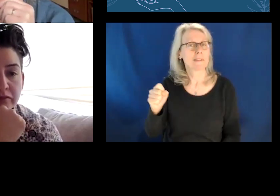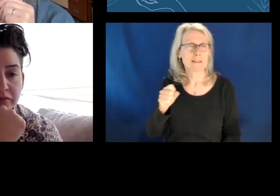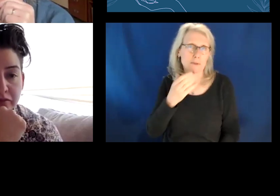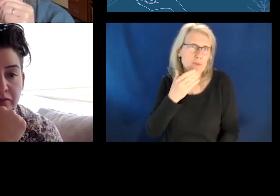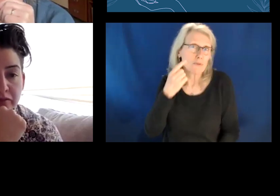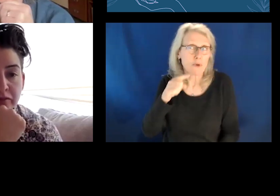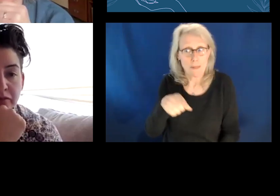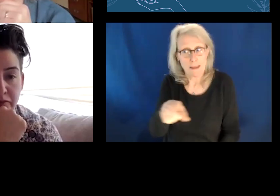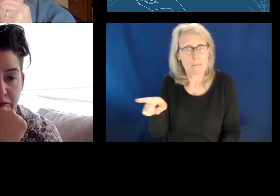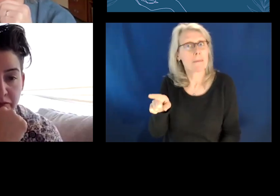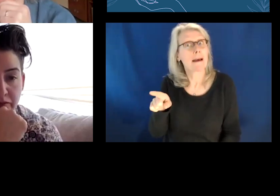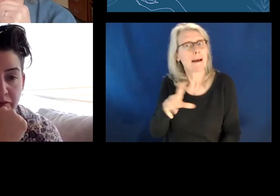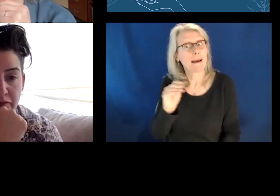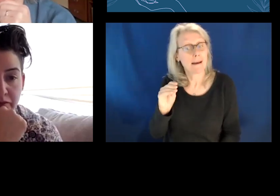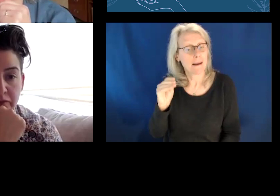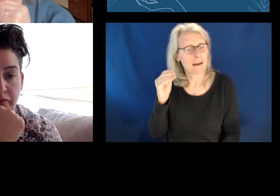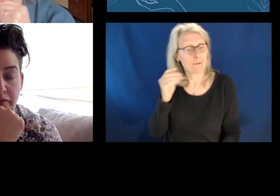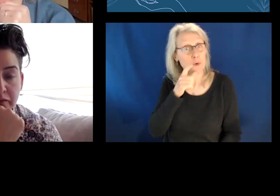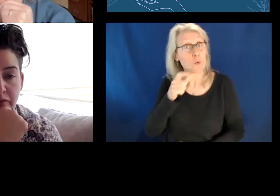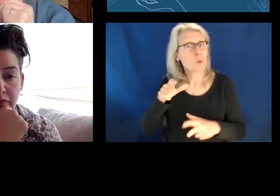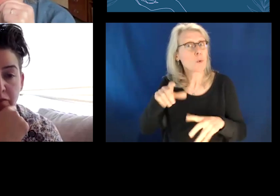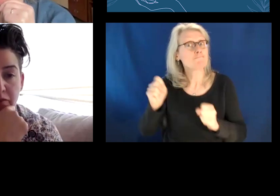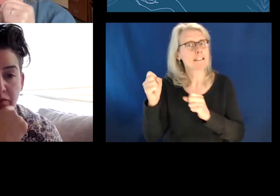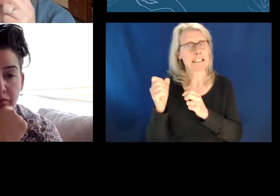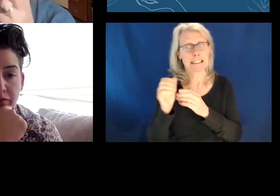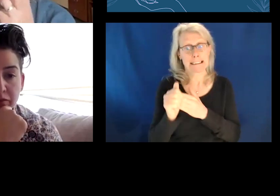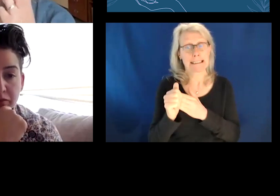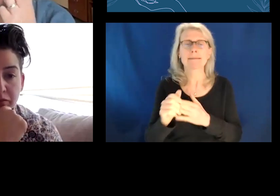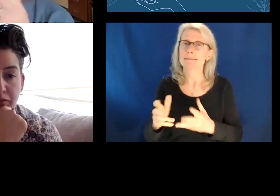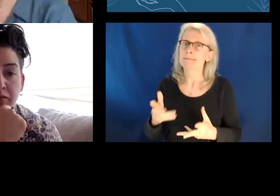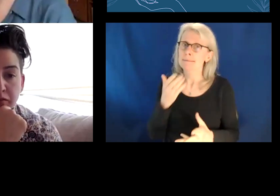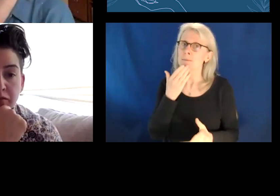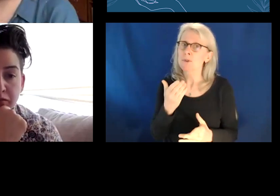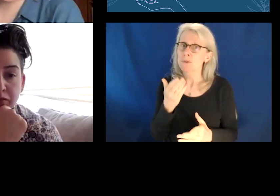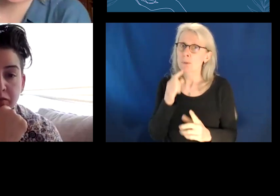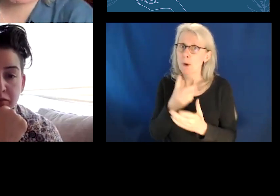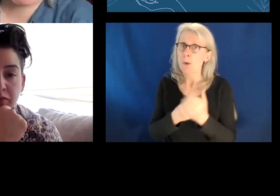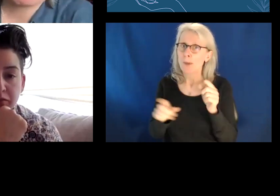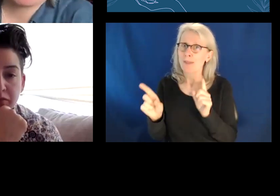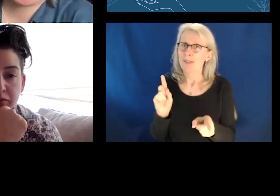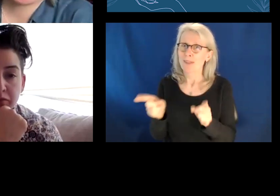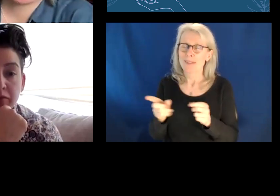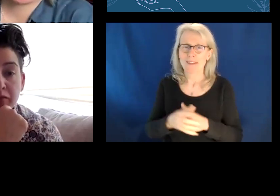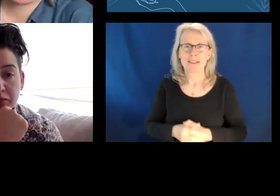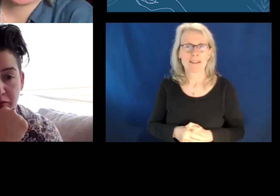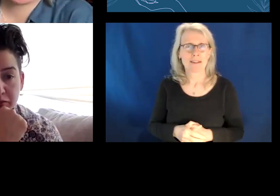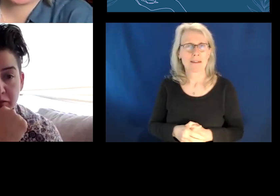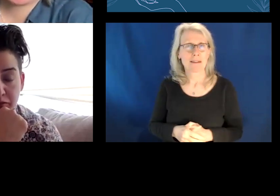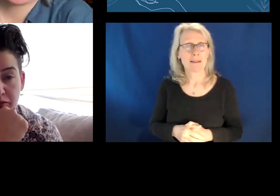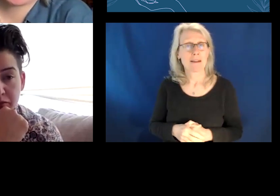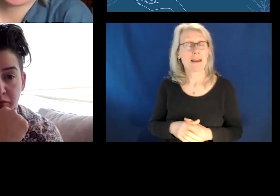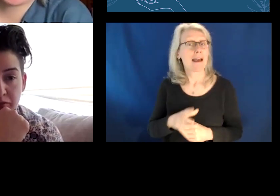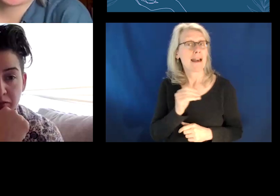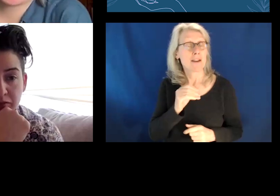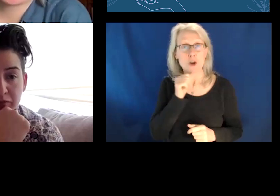to have those processes and practices in place in order to just be able to kind of like be more available to the